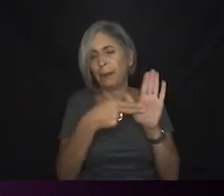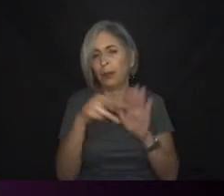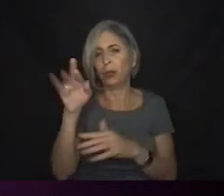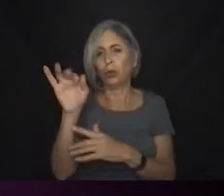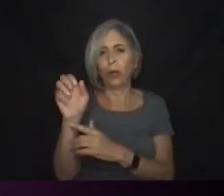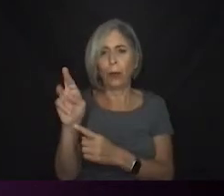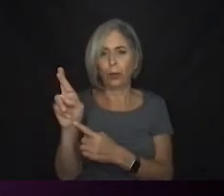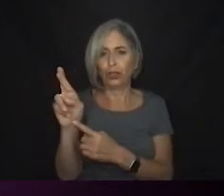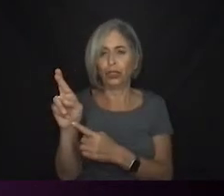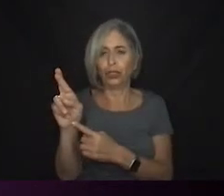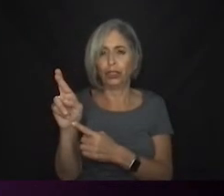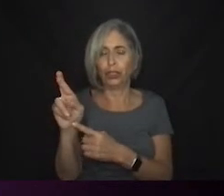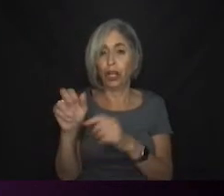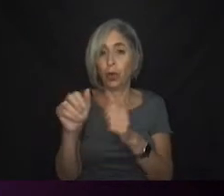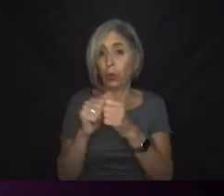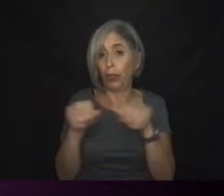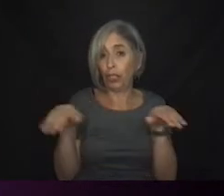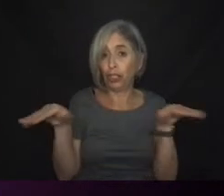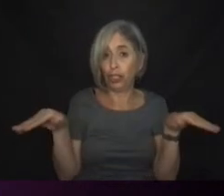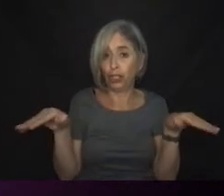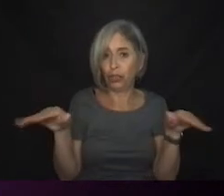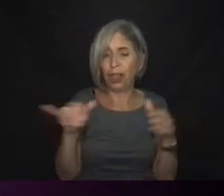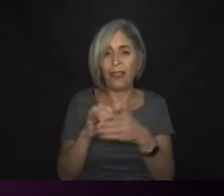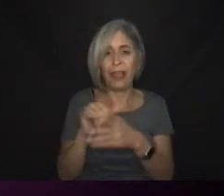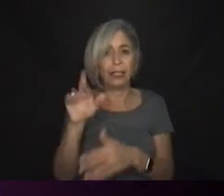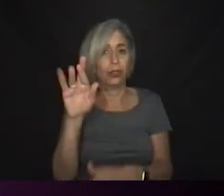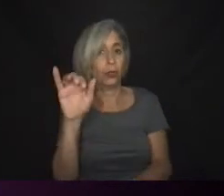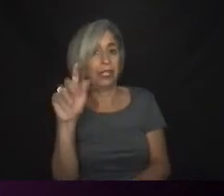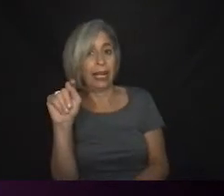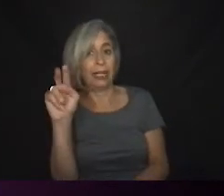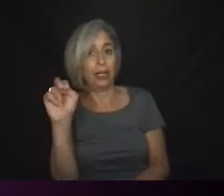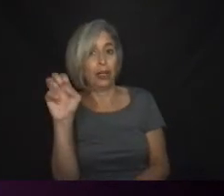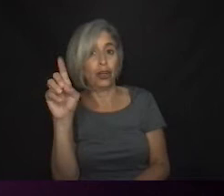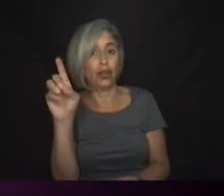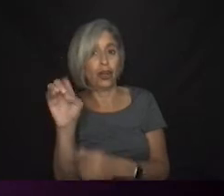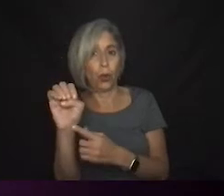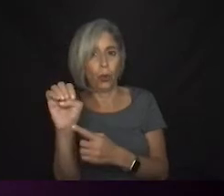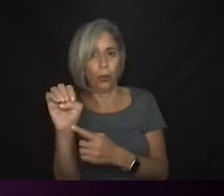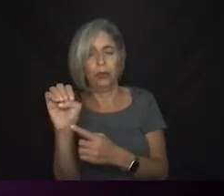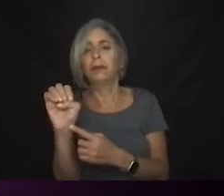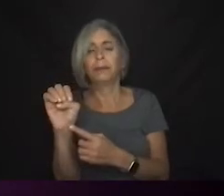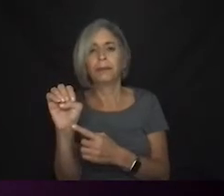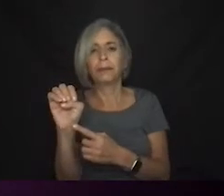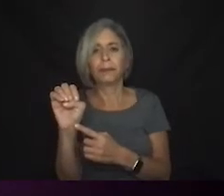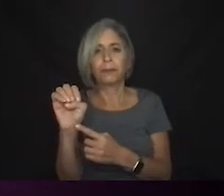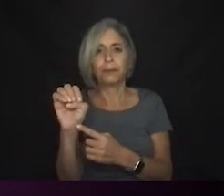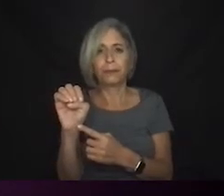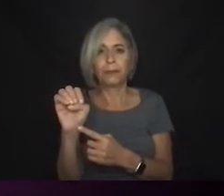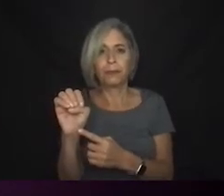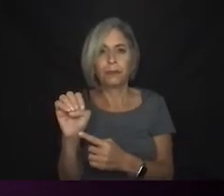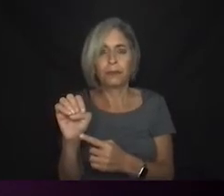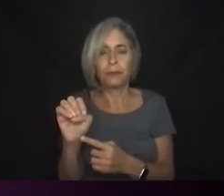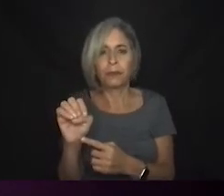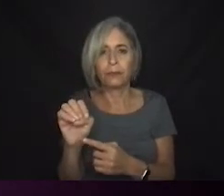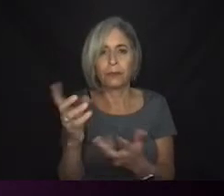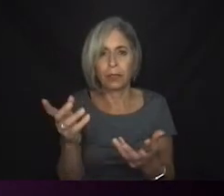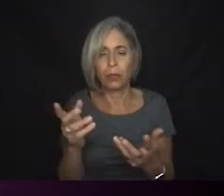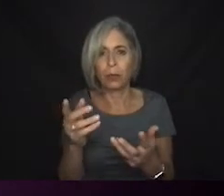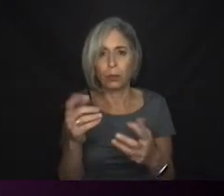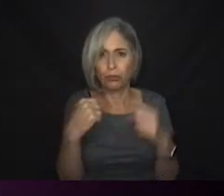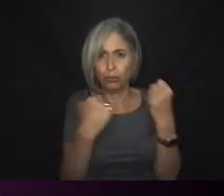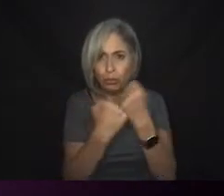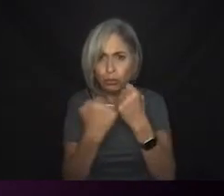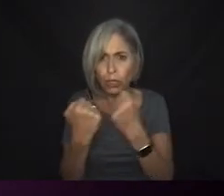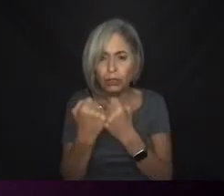function component with children, which is a React node, and with, actually, just that. We'll destructure and get children